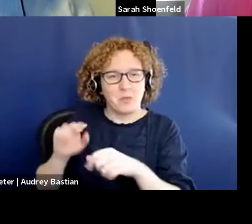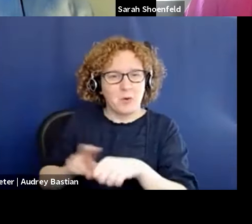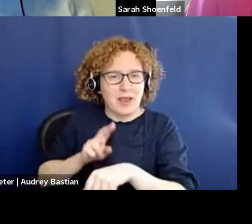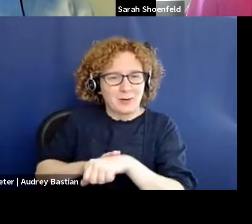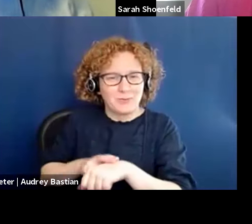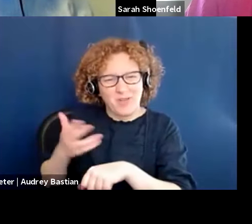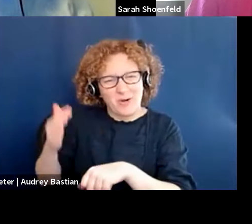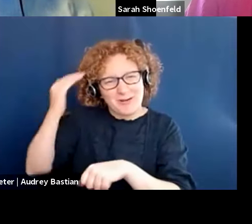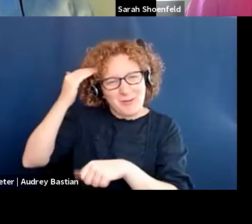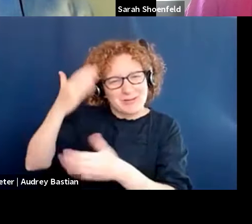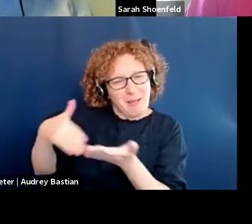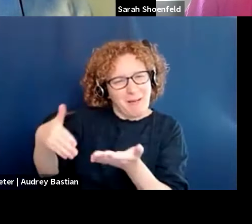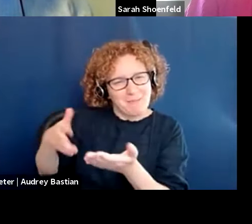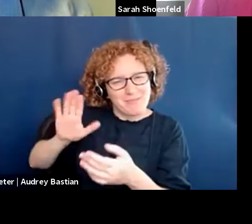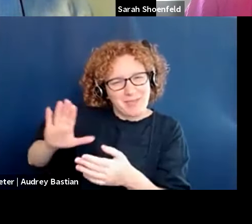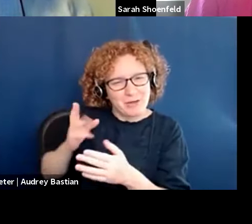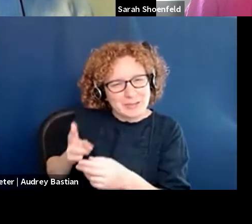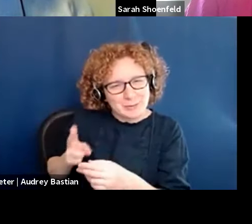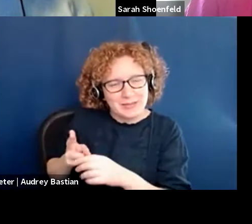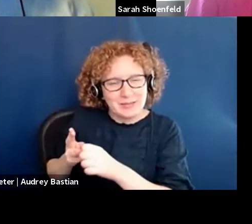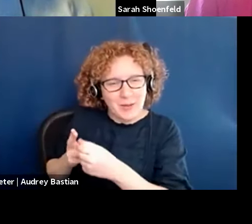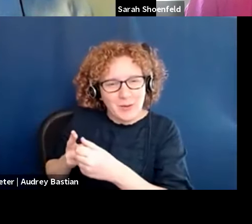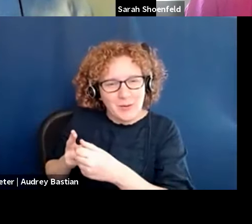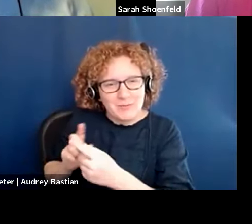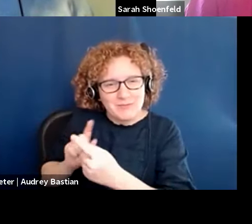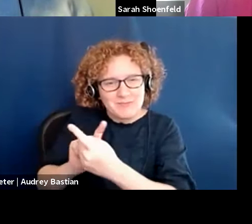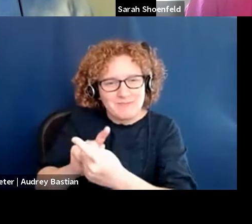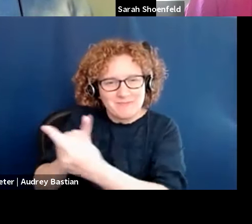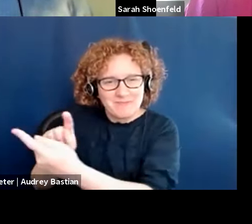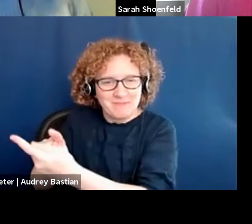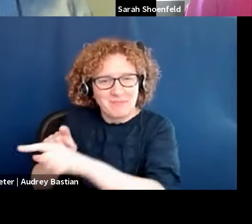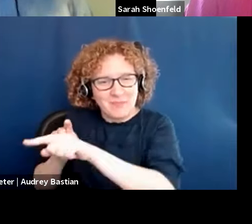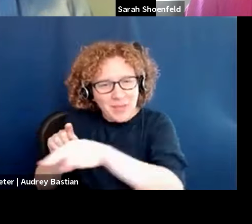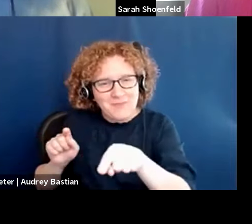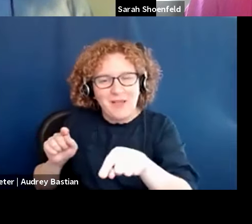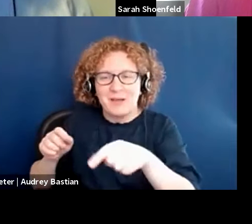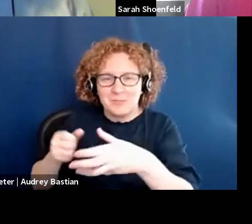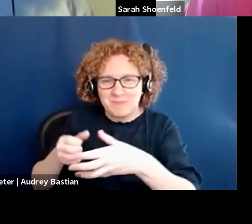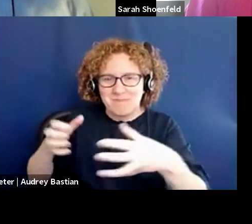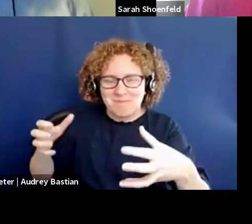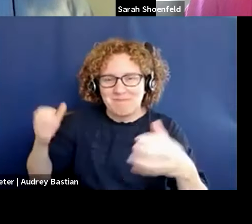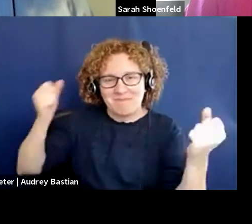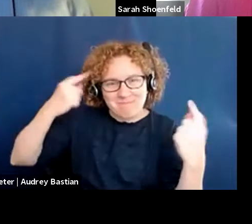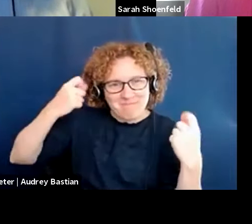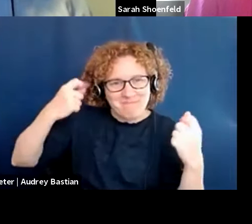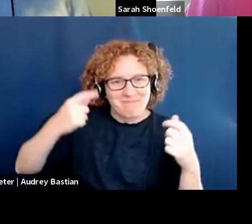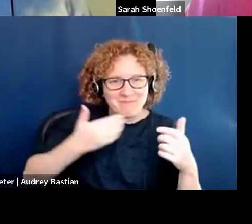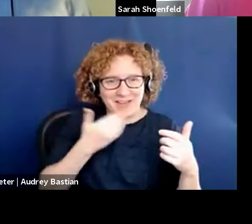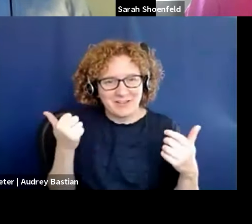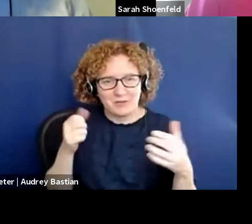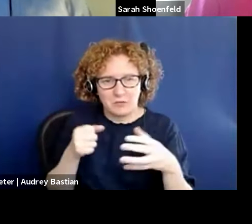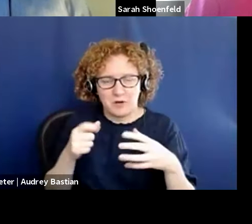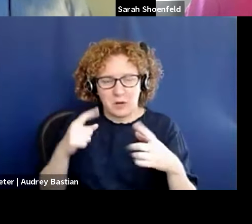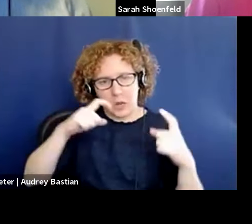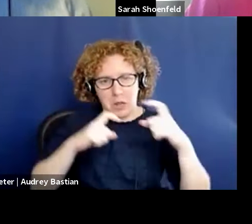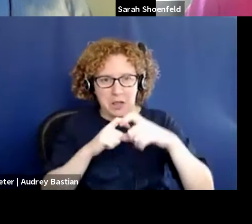people. The more you sort of, build your knowledge base of their history, that neighborhood, and their relationships. Right.